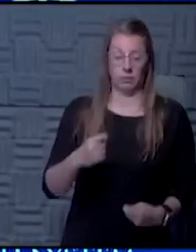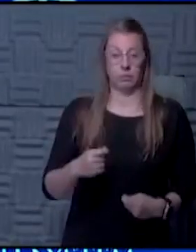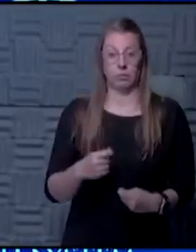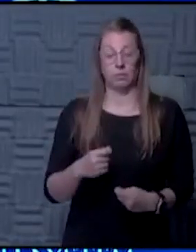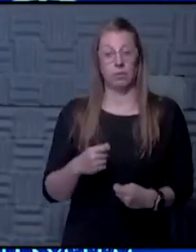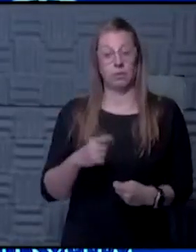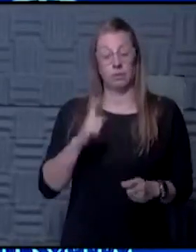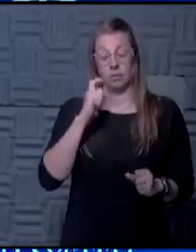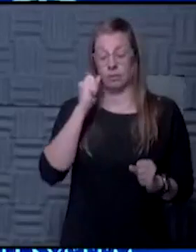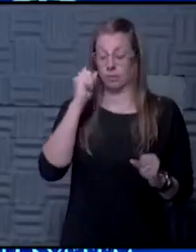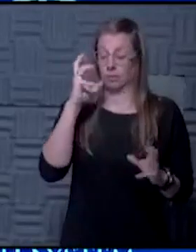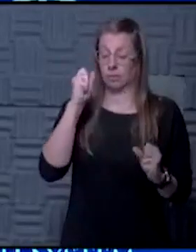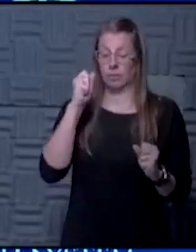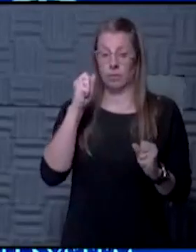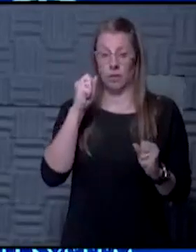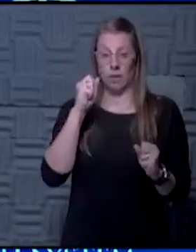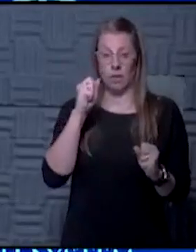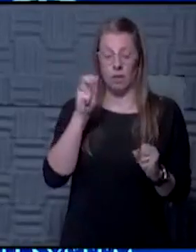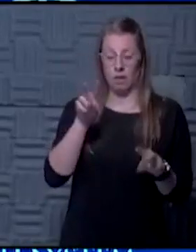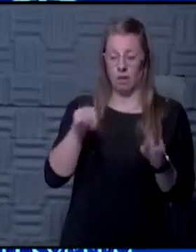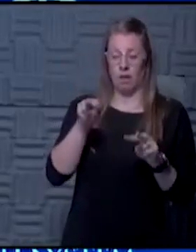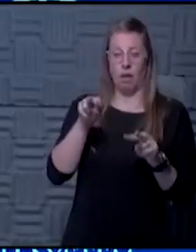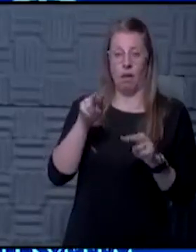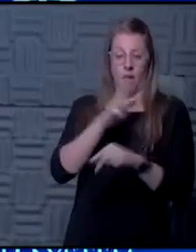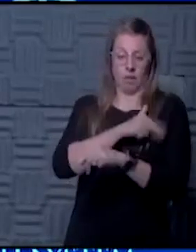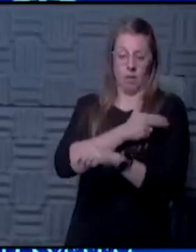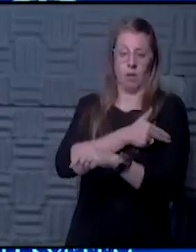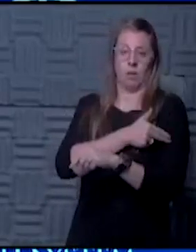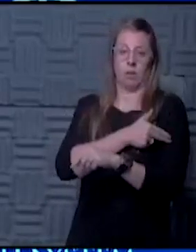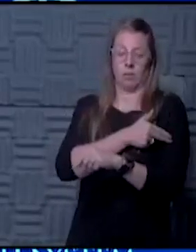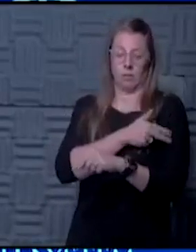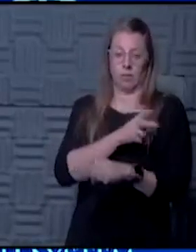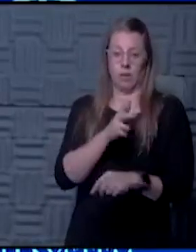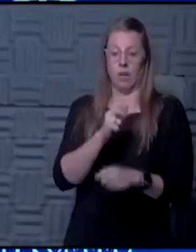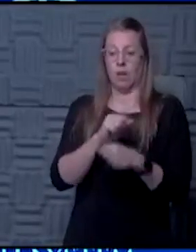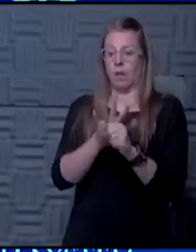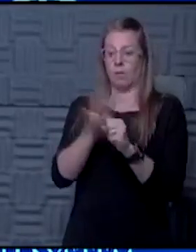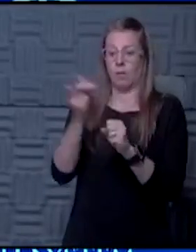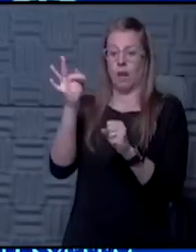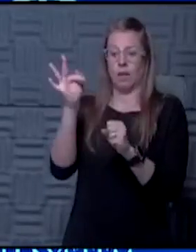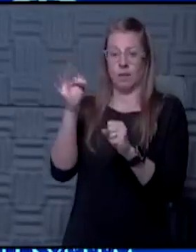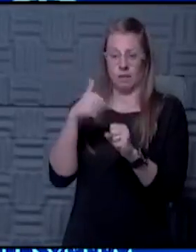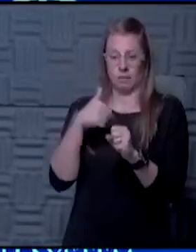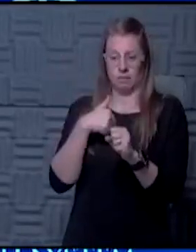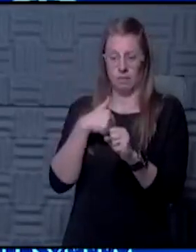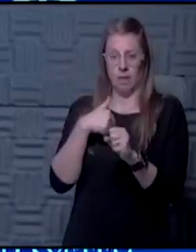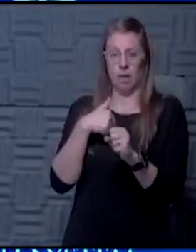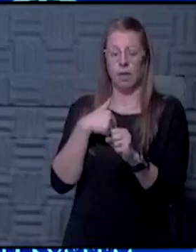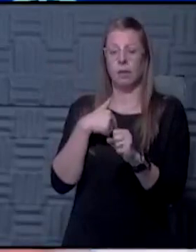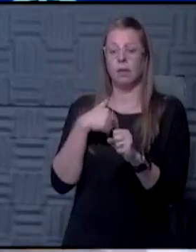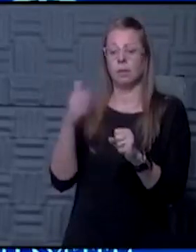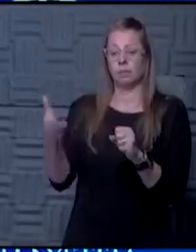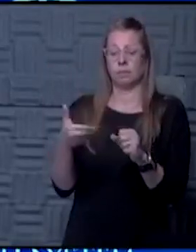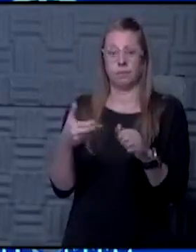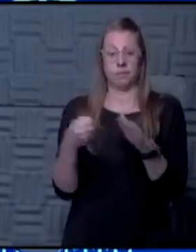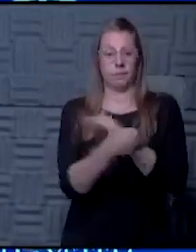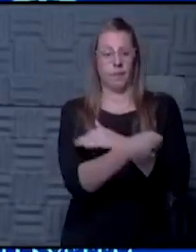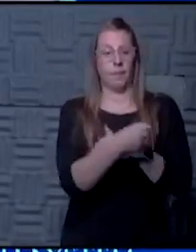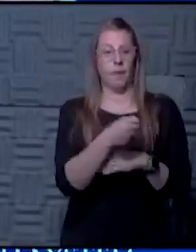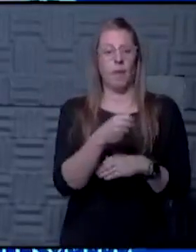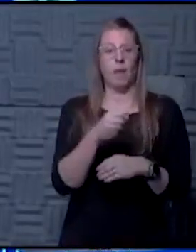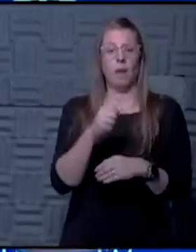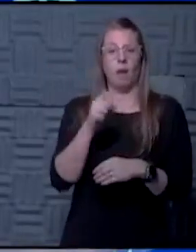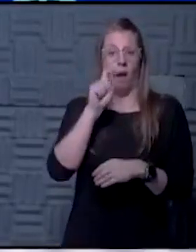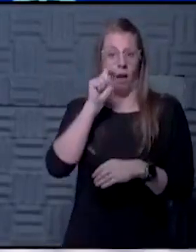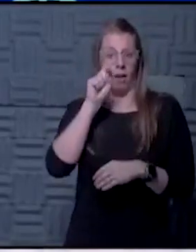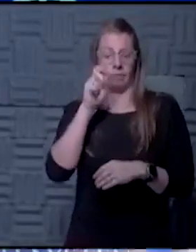to me that you can look at hospitals where I admitted a COVID-19 patient last night, went and saw her. Hawkeye sees COVID-19